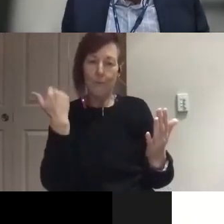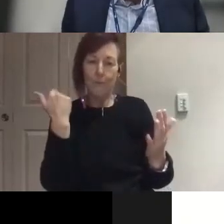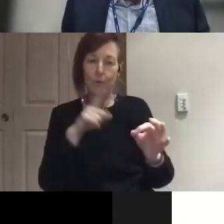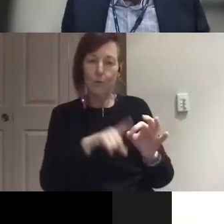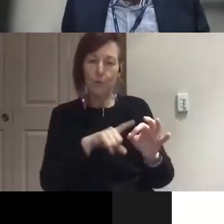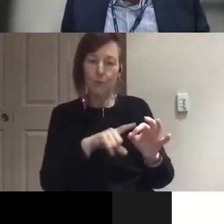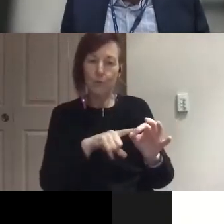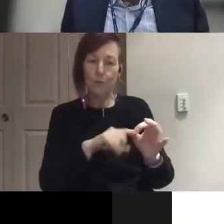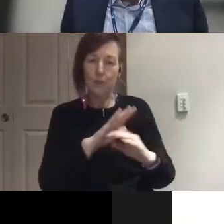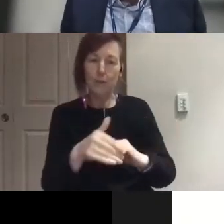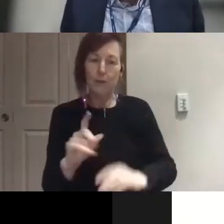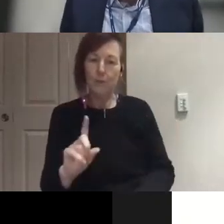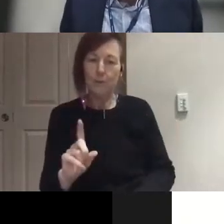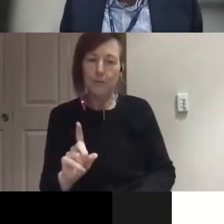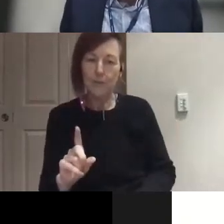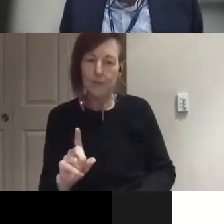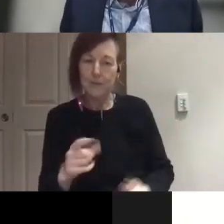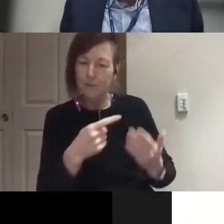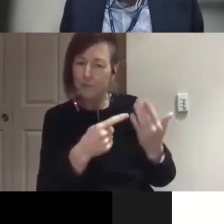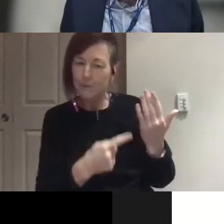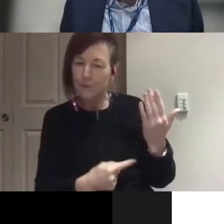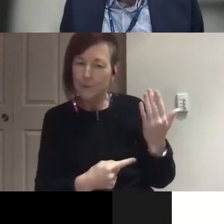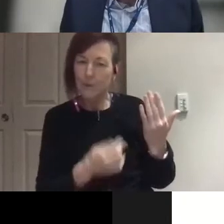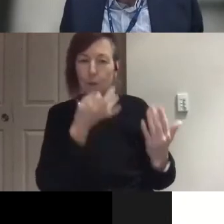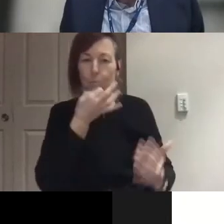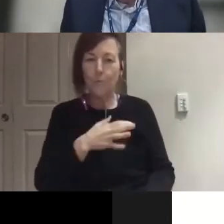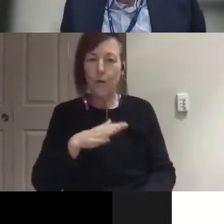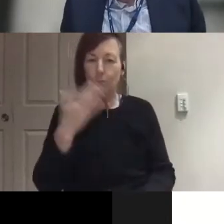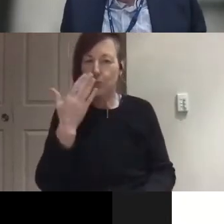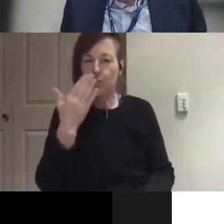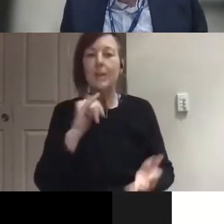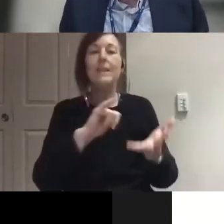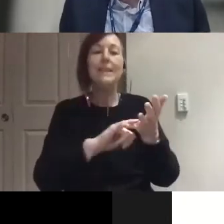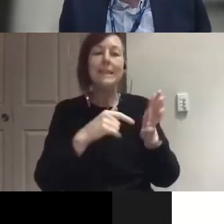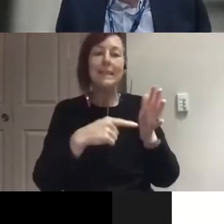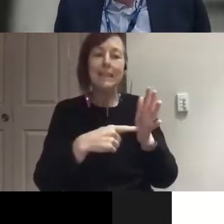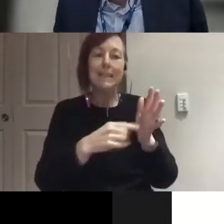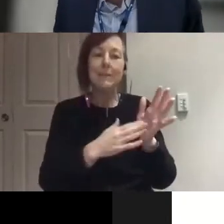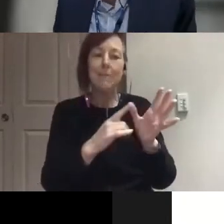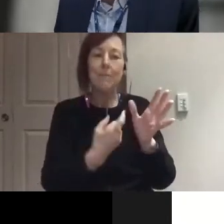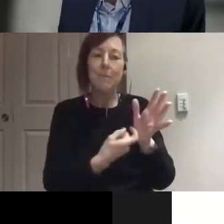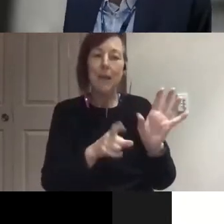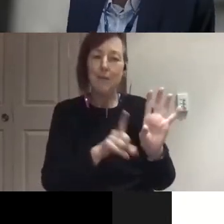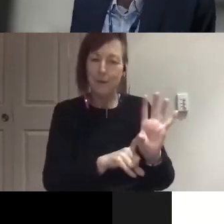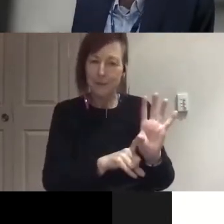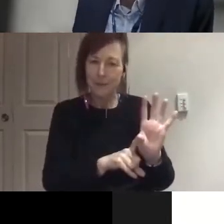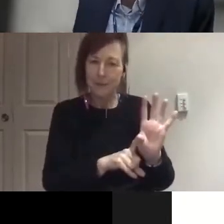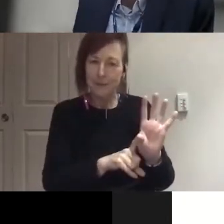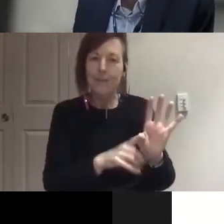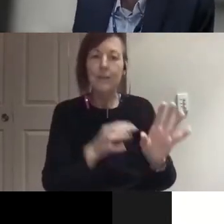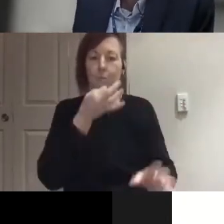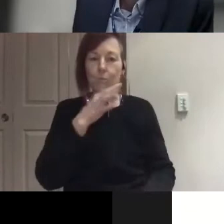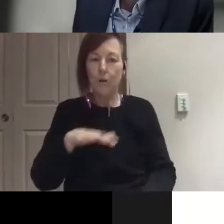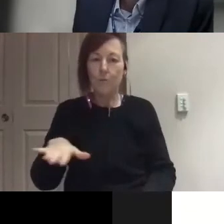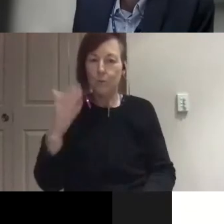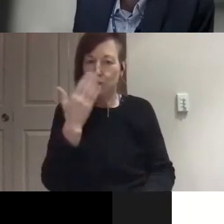sorry, I'm just trying to find the name of the primary school. The St Mary's Primary School in MARUTNA. It's only the students that attended the